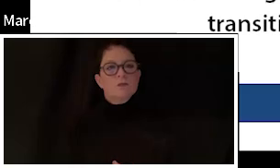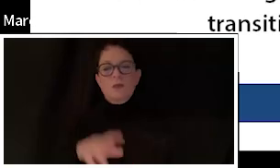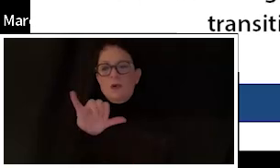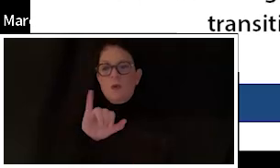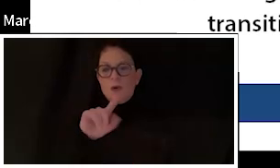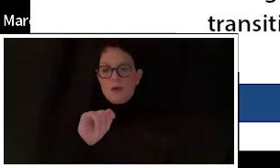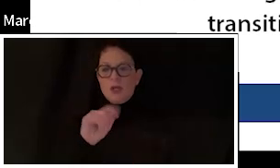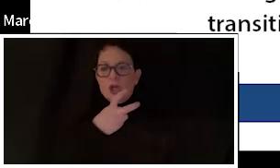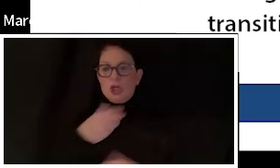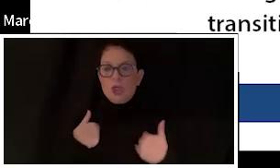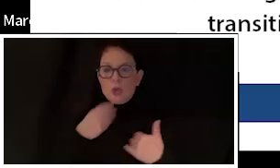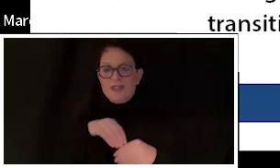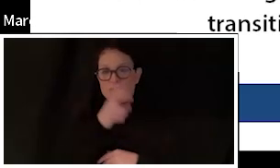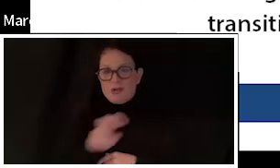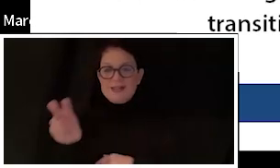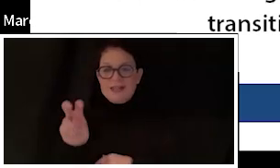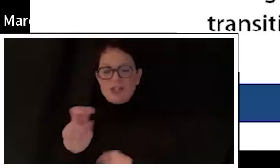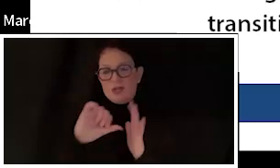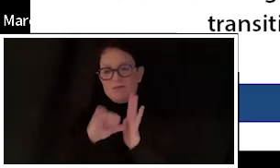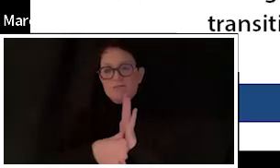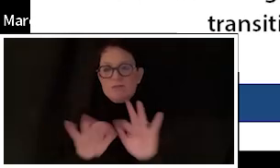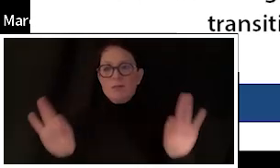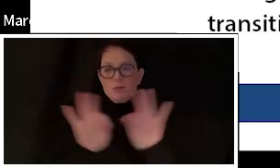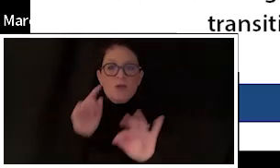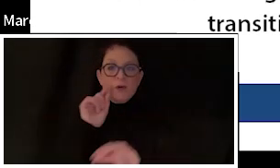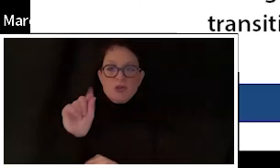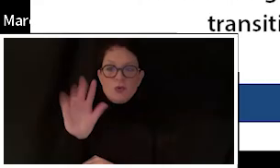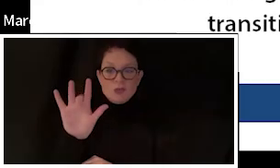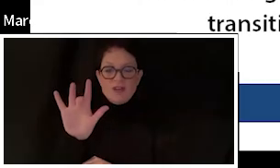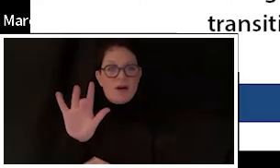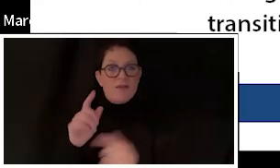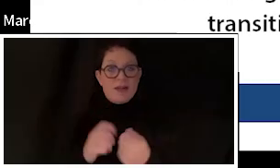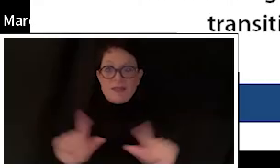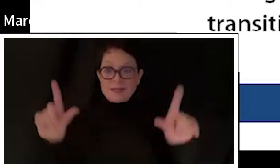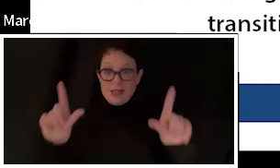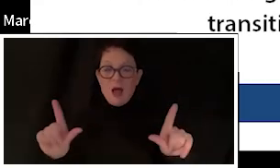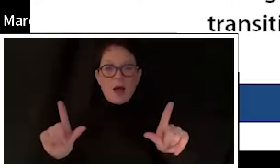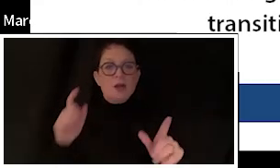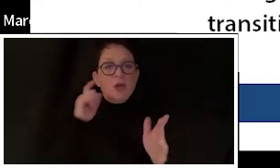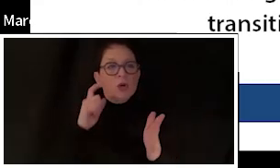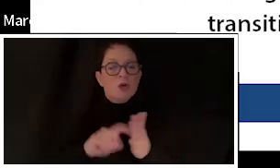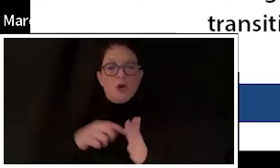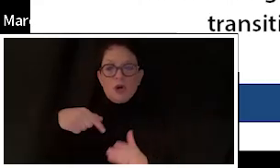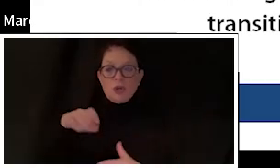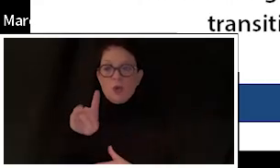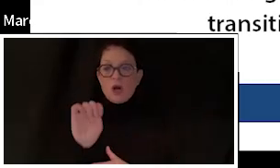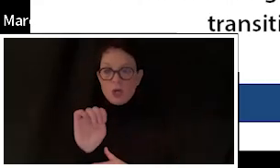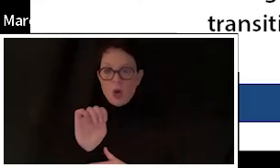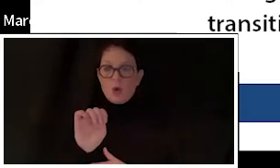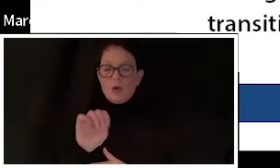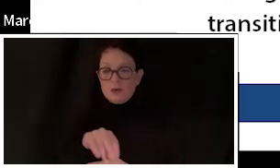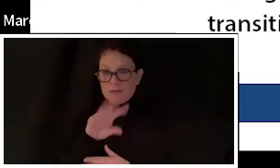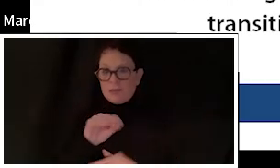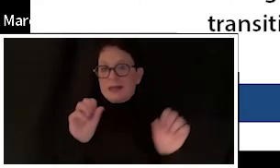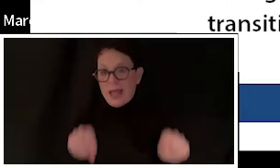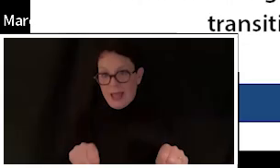Youth in Transition, highlights for 2025. And on this slide, you'll see a QR code. This QR